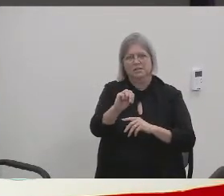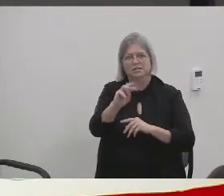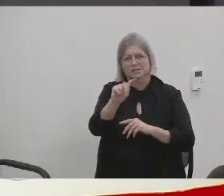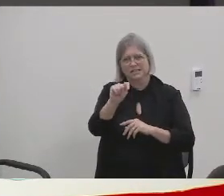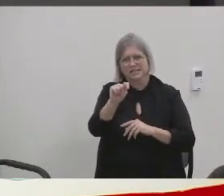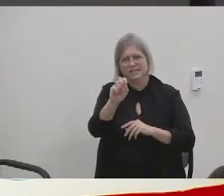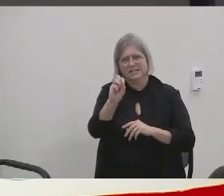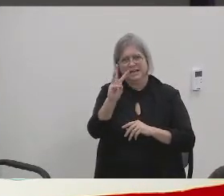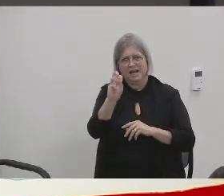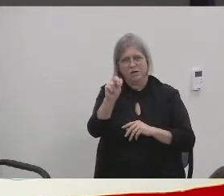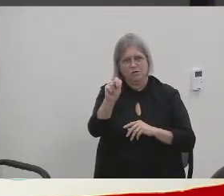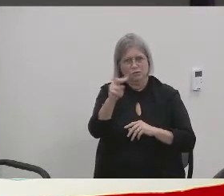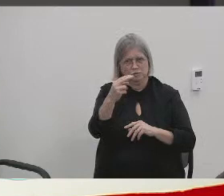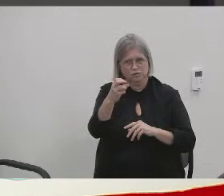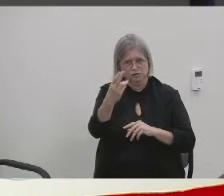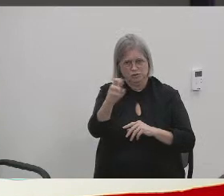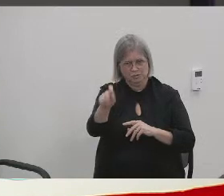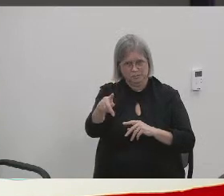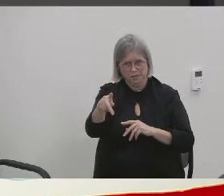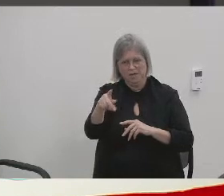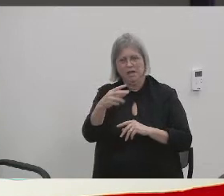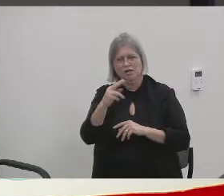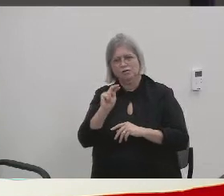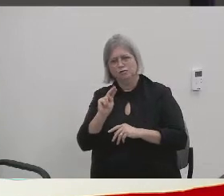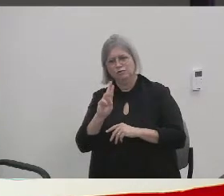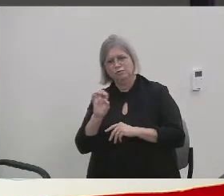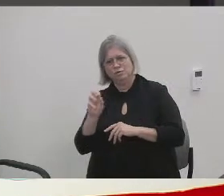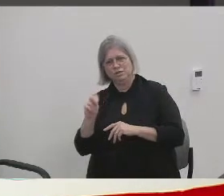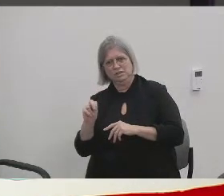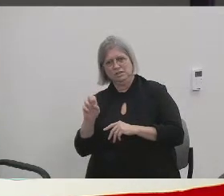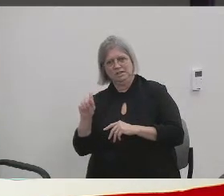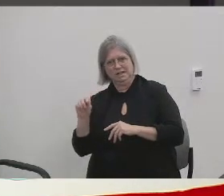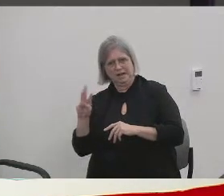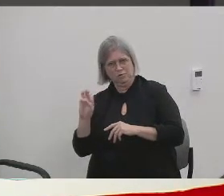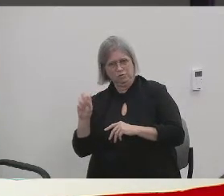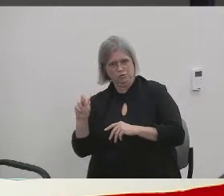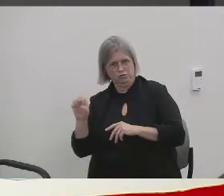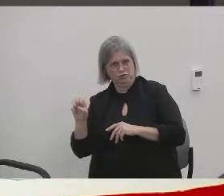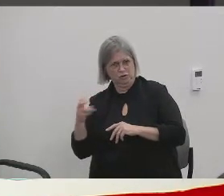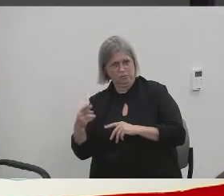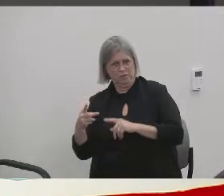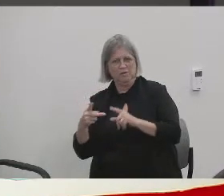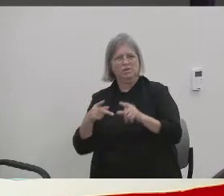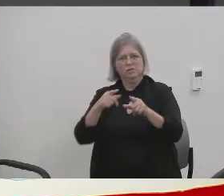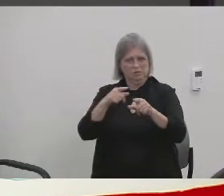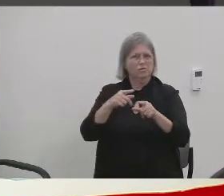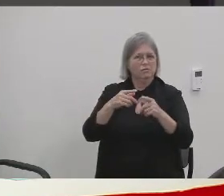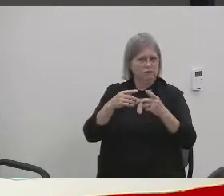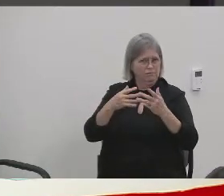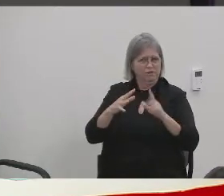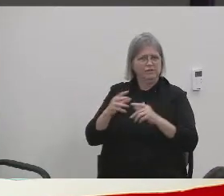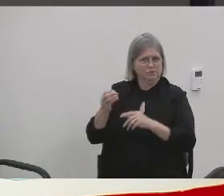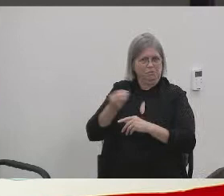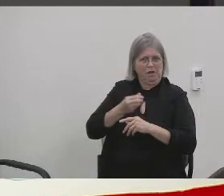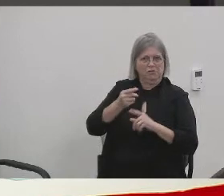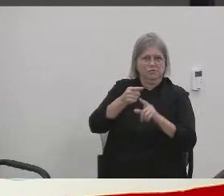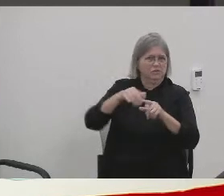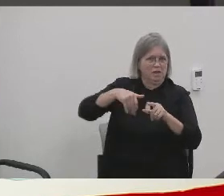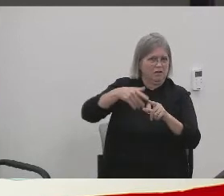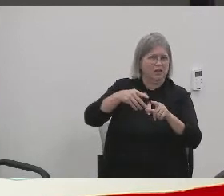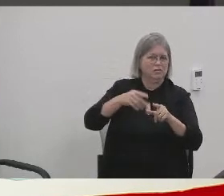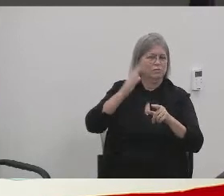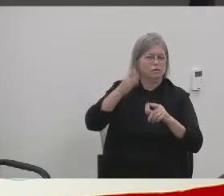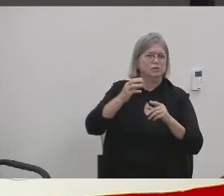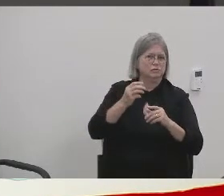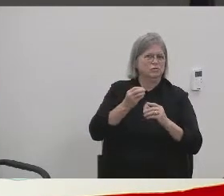We did receive the one from Union. We haven't received it from Miami, so we expect that to come here this month. On the expenditure side, you'll notice they're a little bit